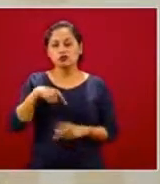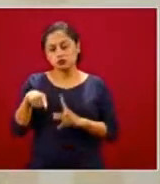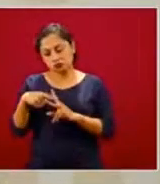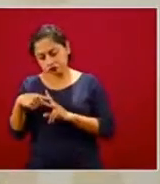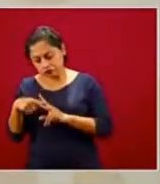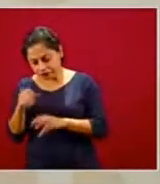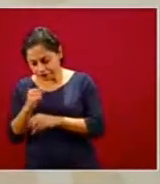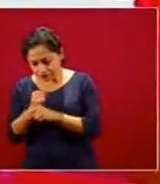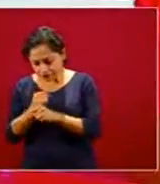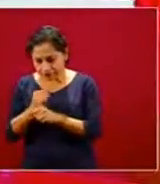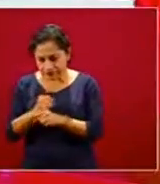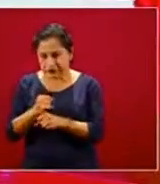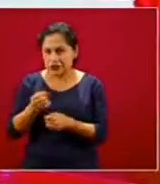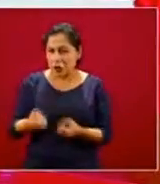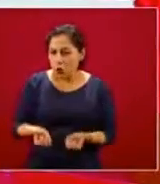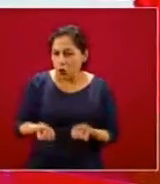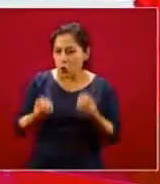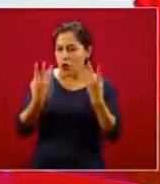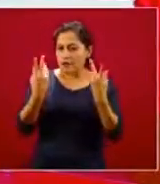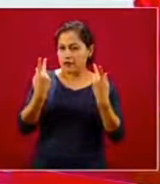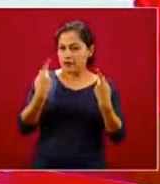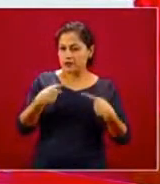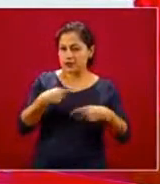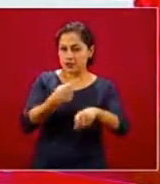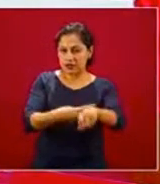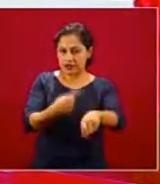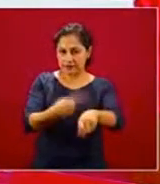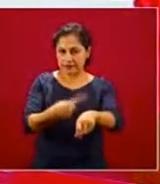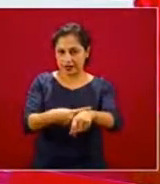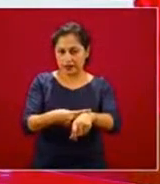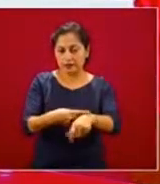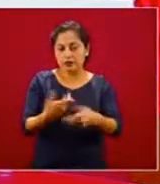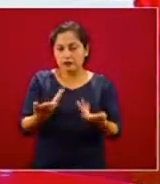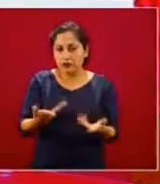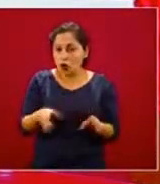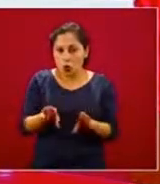de enfermedad. expected Esta disease estimación la burden. hicimos atendiendo a And la we